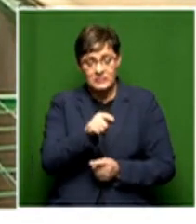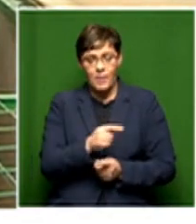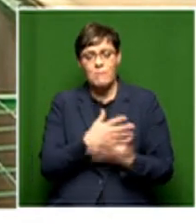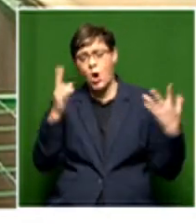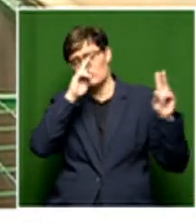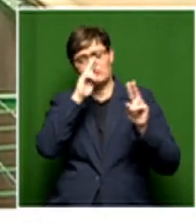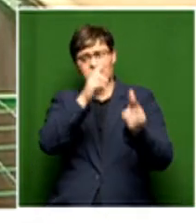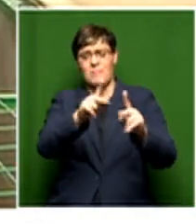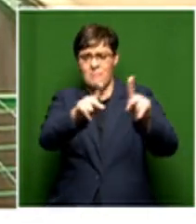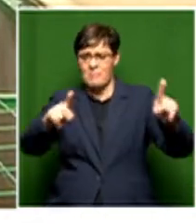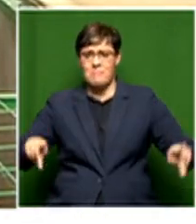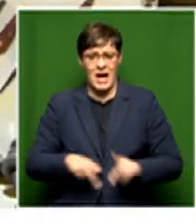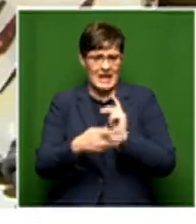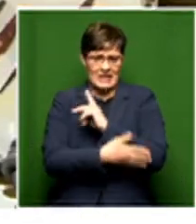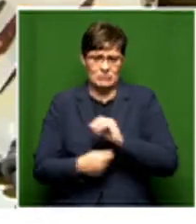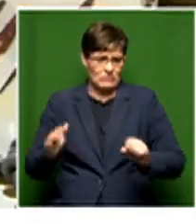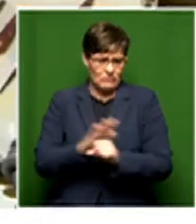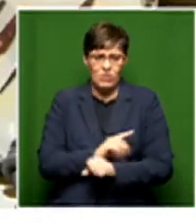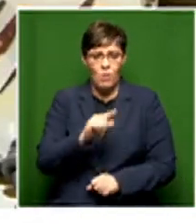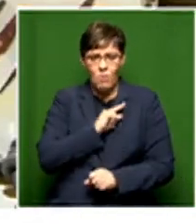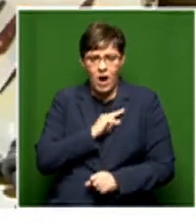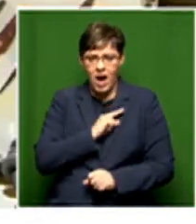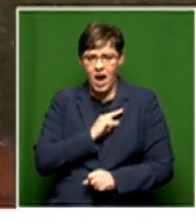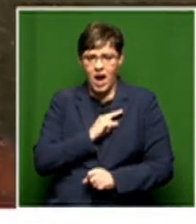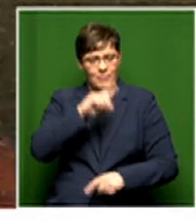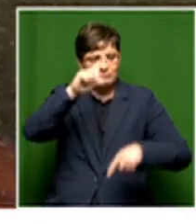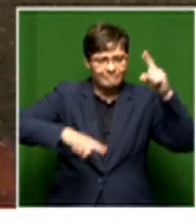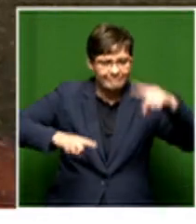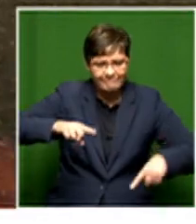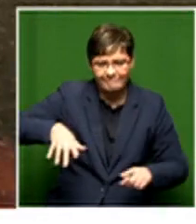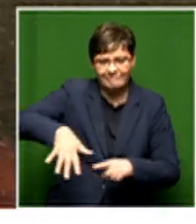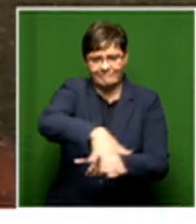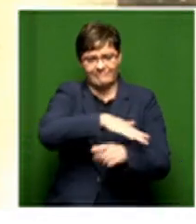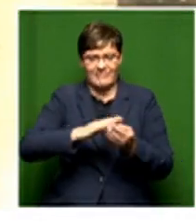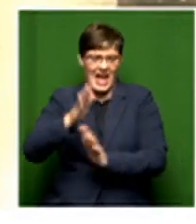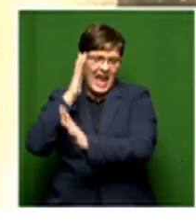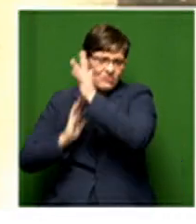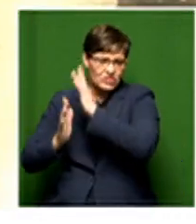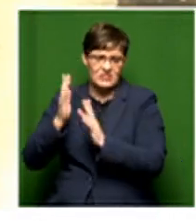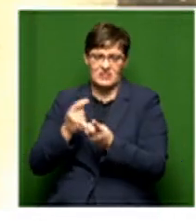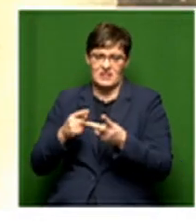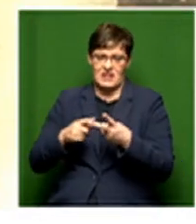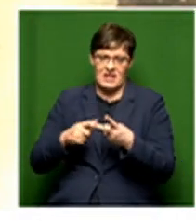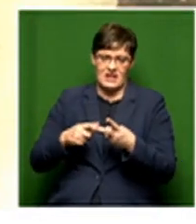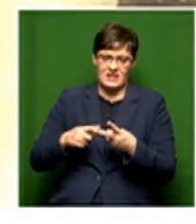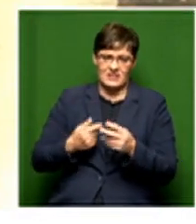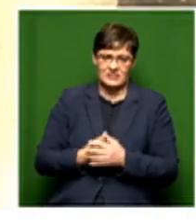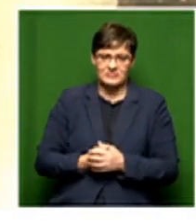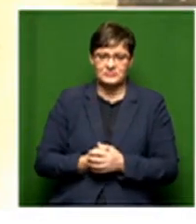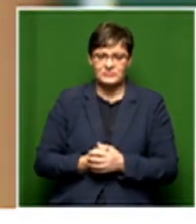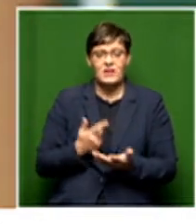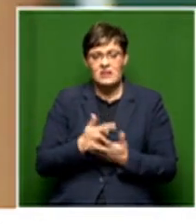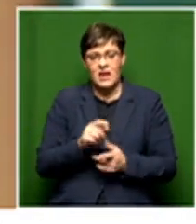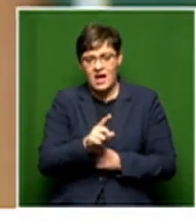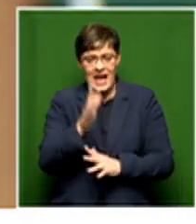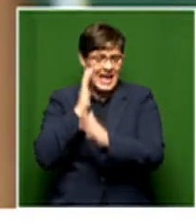most visited national parks in the country because of its rich biodiversity, heritage and history. Mapungubwe, usually when coming to